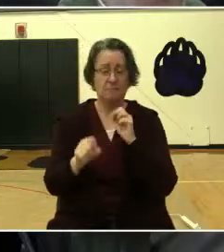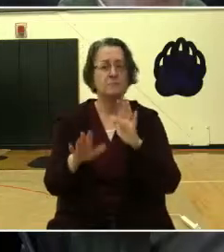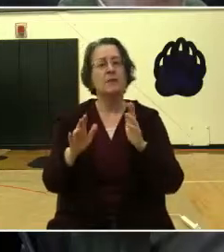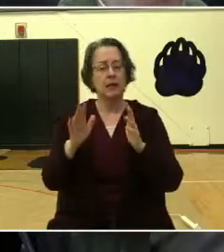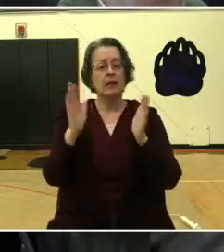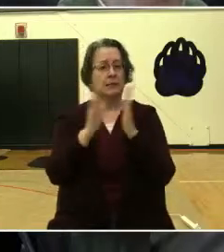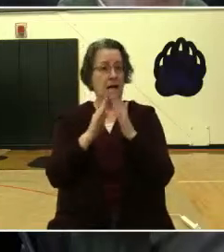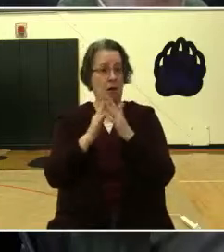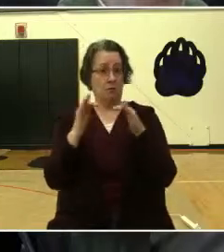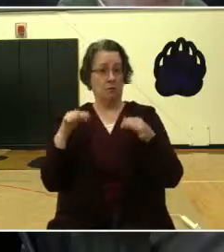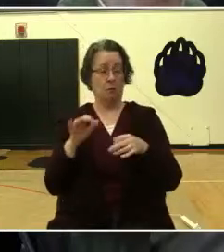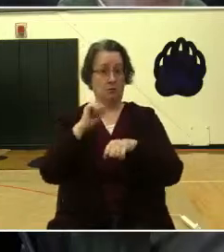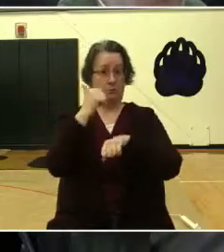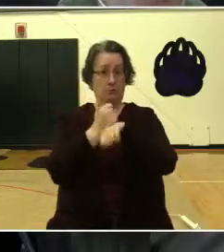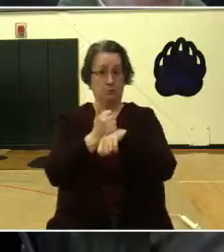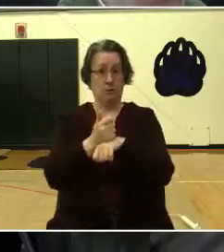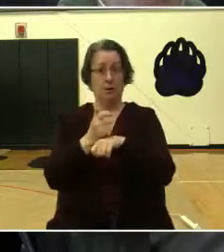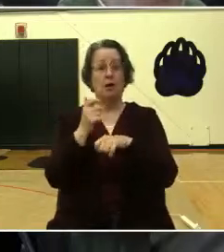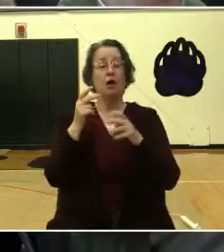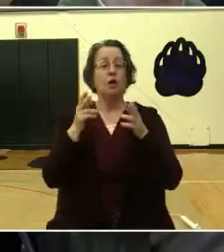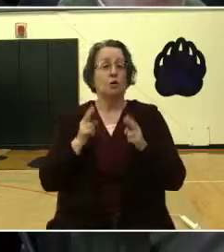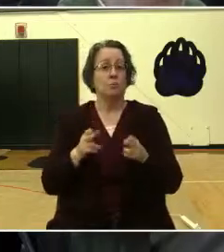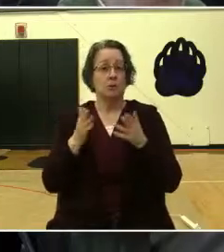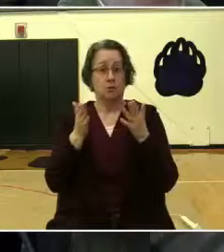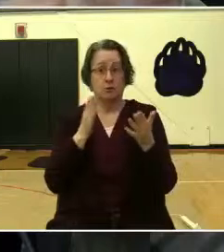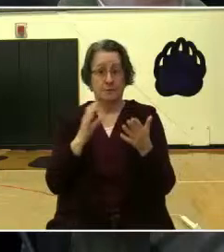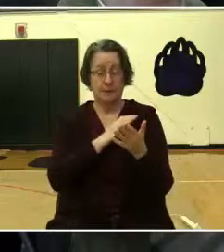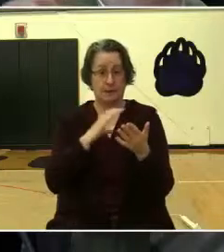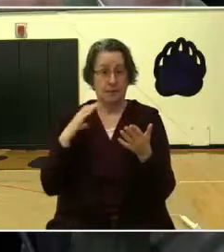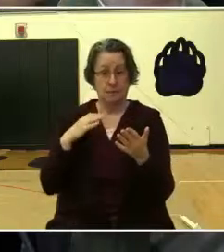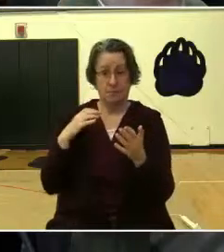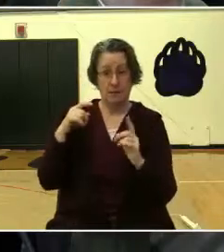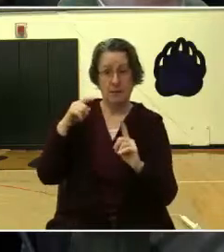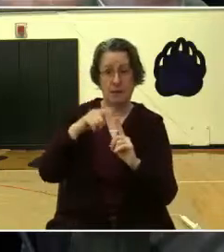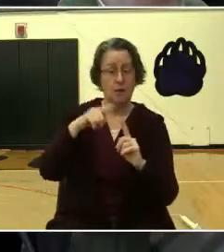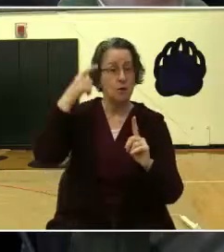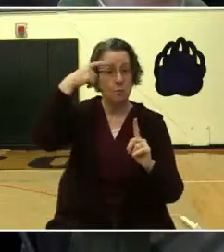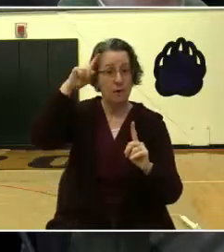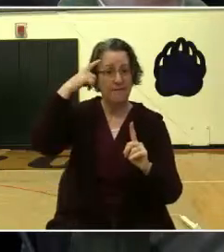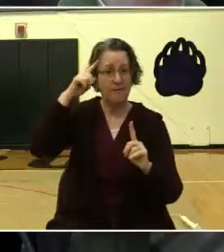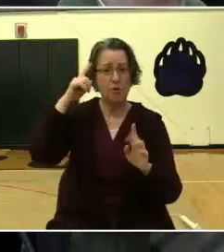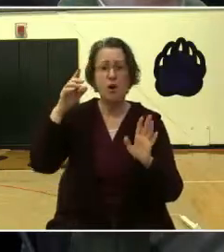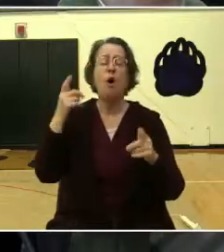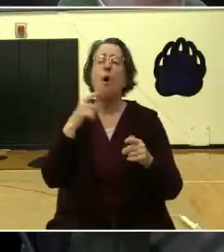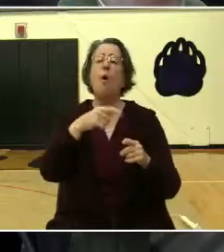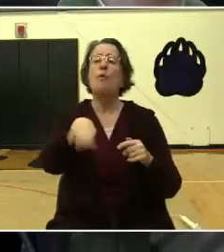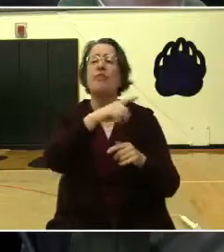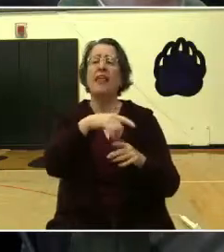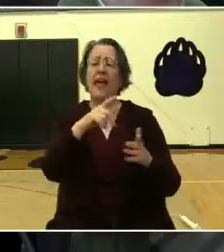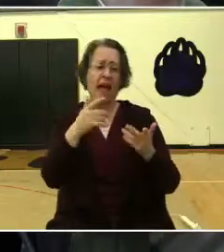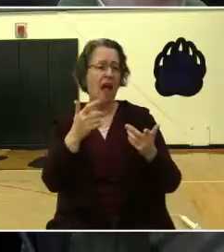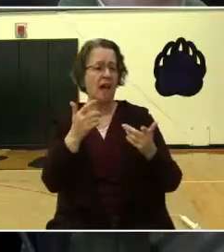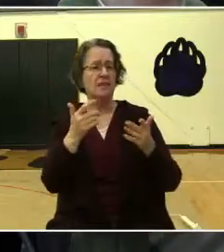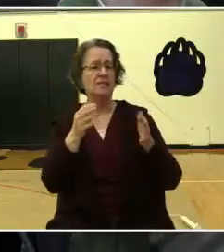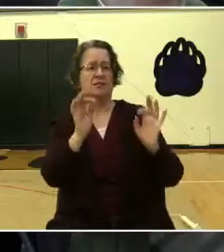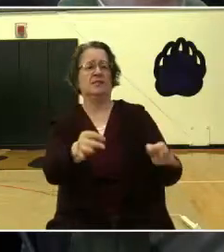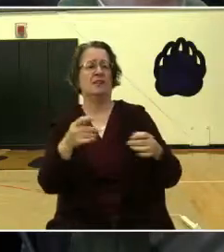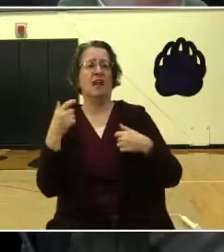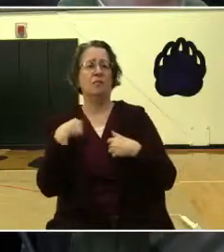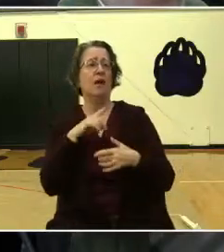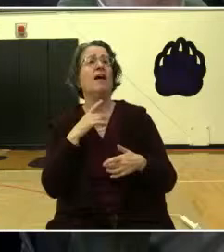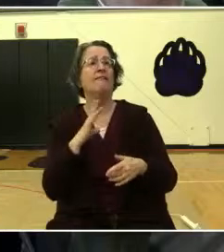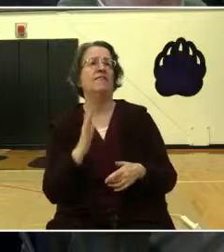committee was not uh to make an opportunity for us to rubber stamp something but to have a